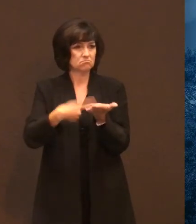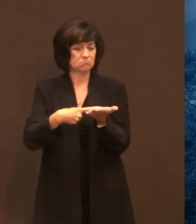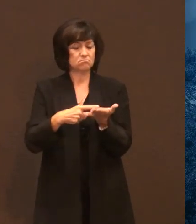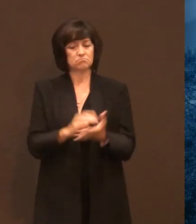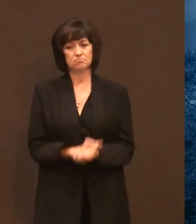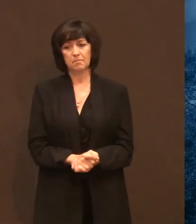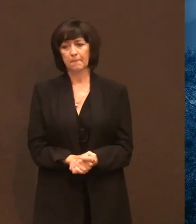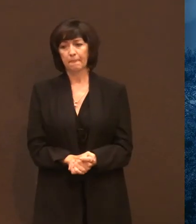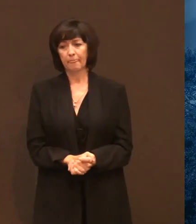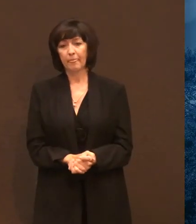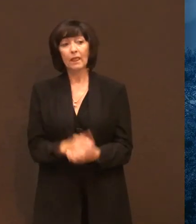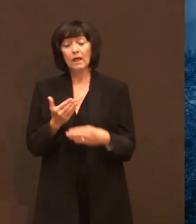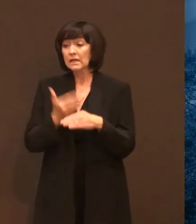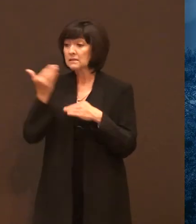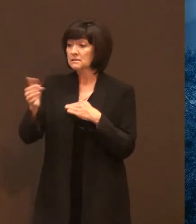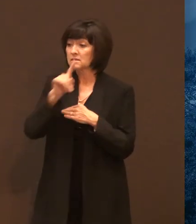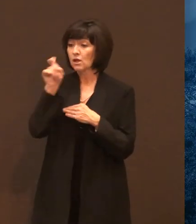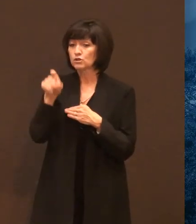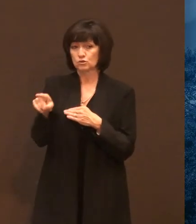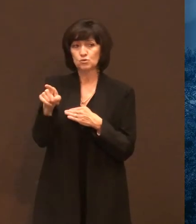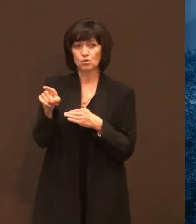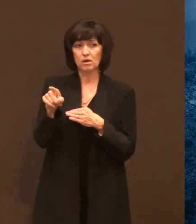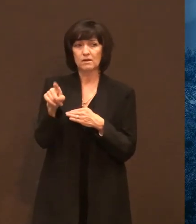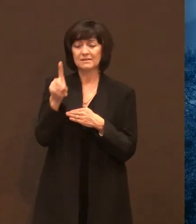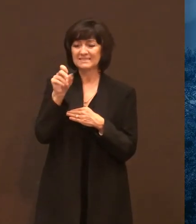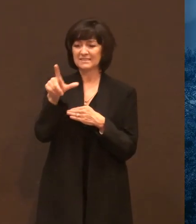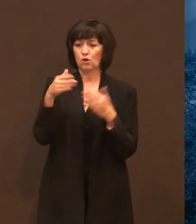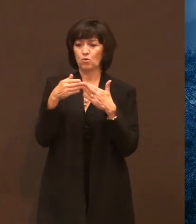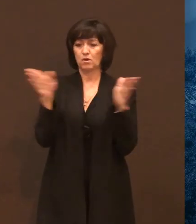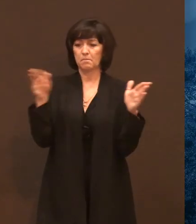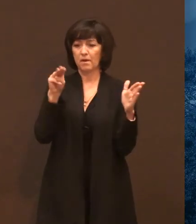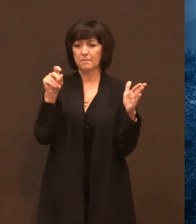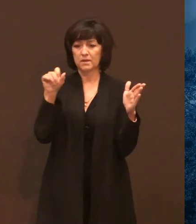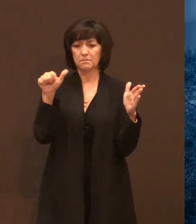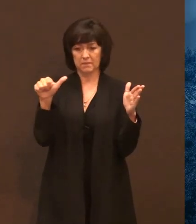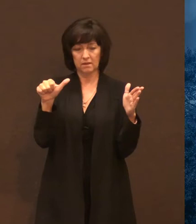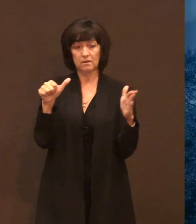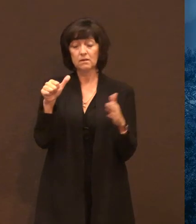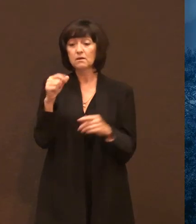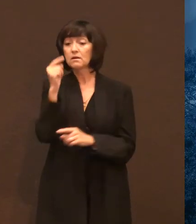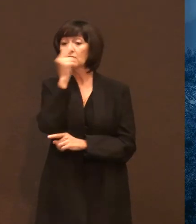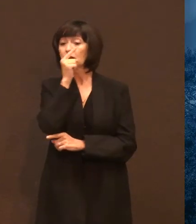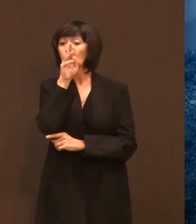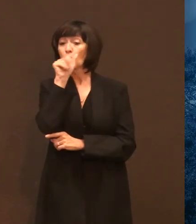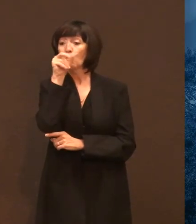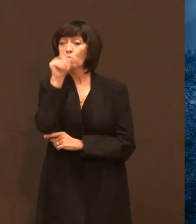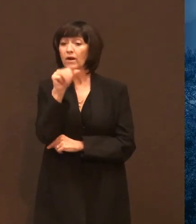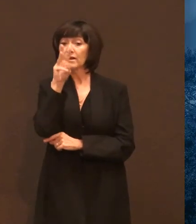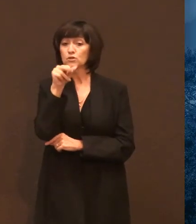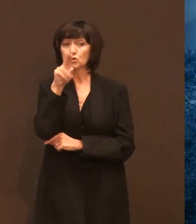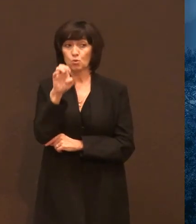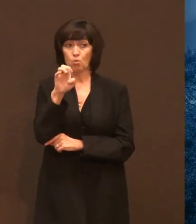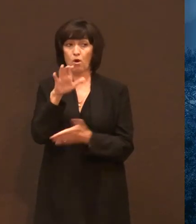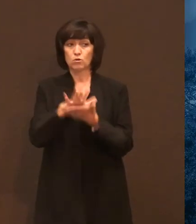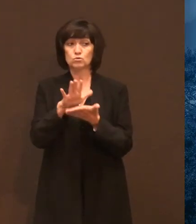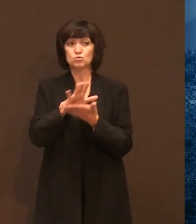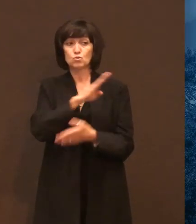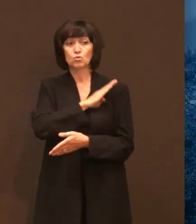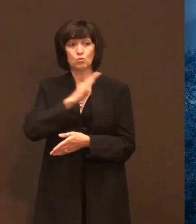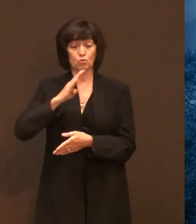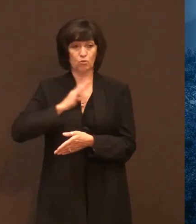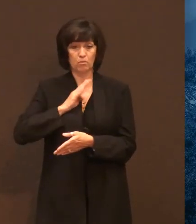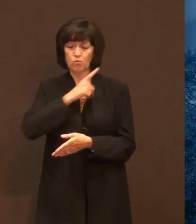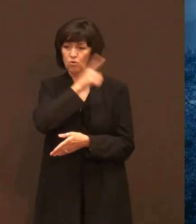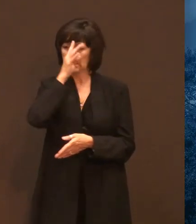The next question's from Sophia Schmidt at Delaware Public Media. Brandywine School Board voted last night to delay the start of school so the district will have more time